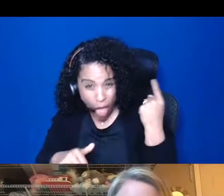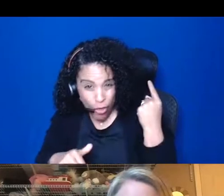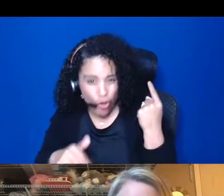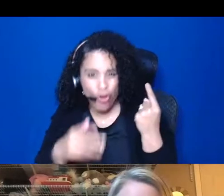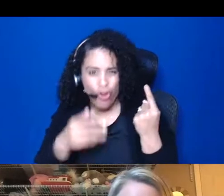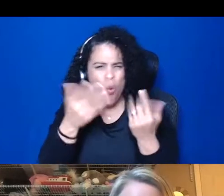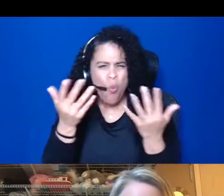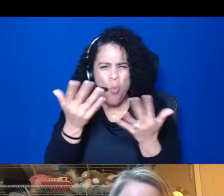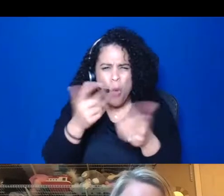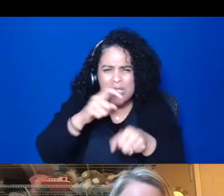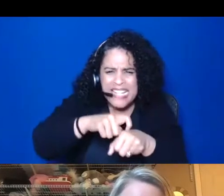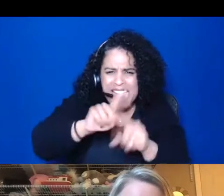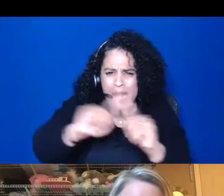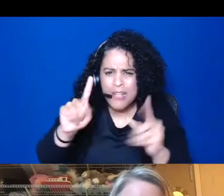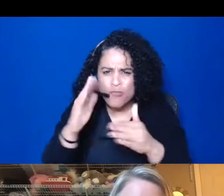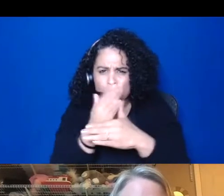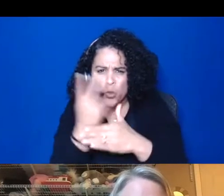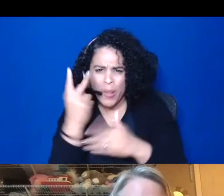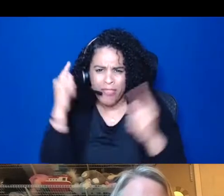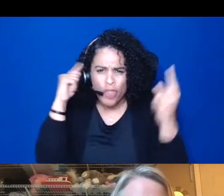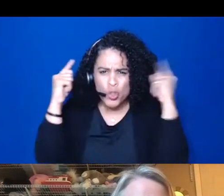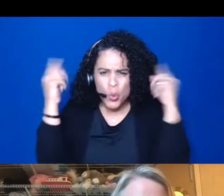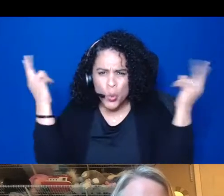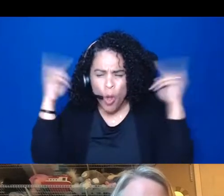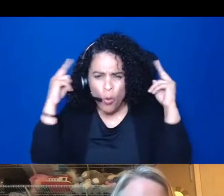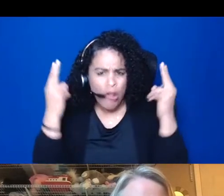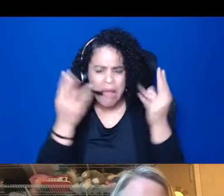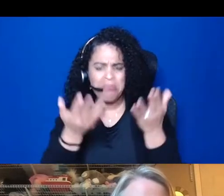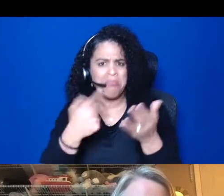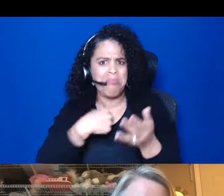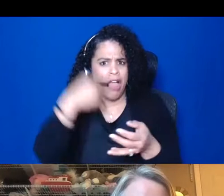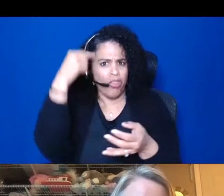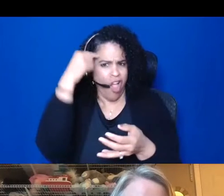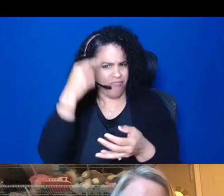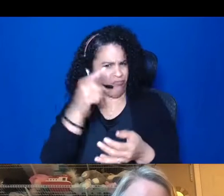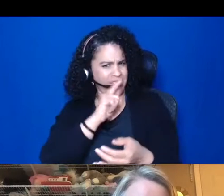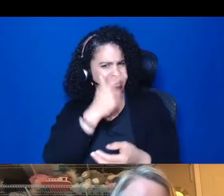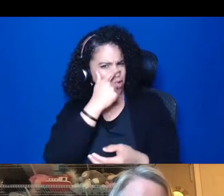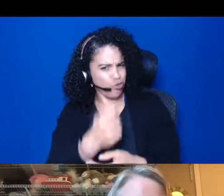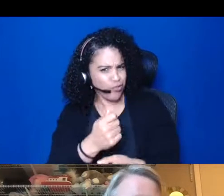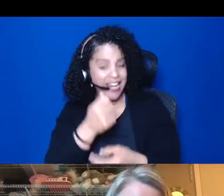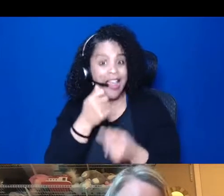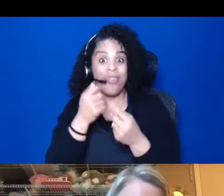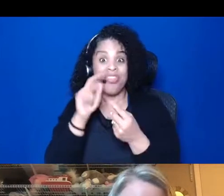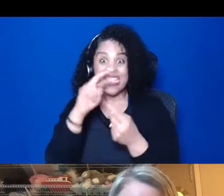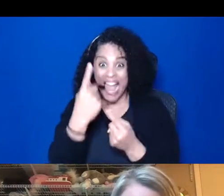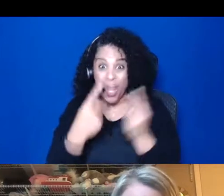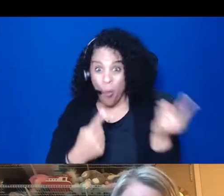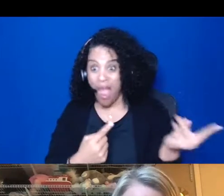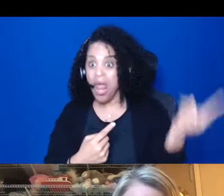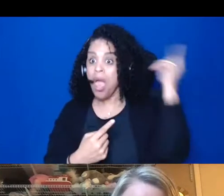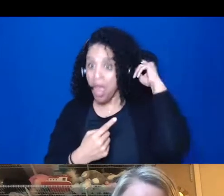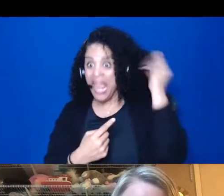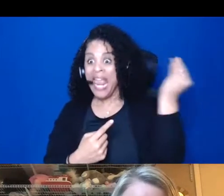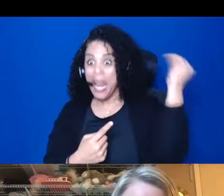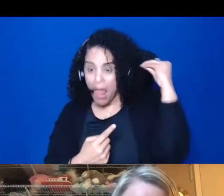guess, what was the time difference between the two? And I just found it really interesting that the second one that got implanted